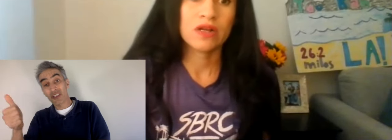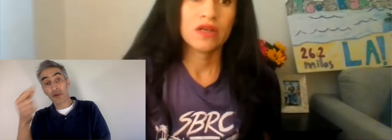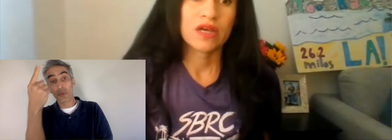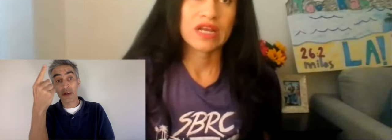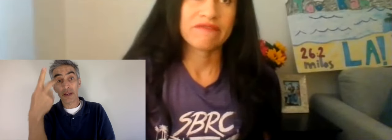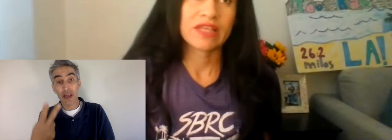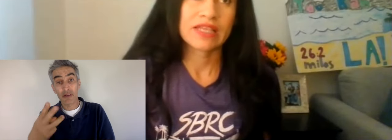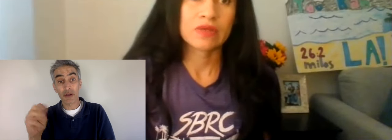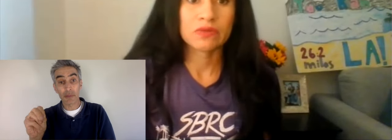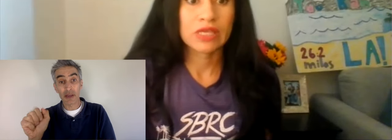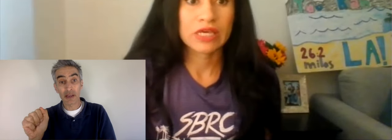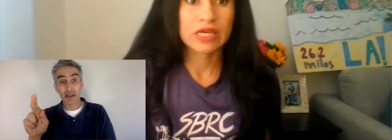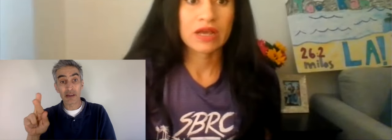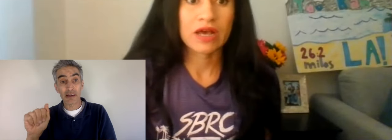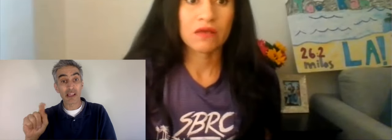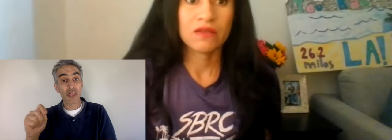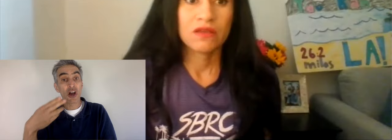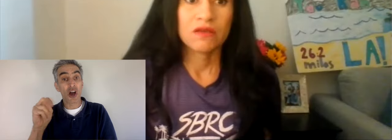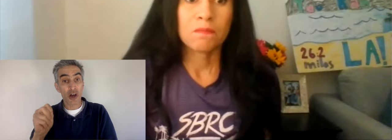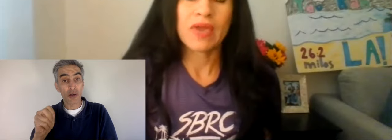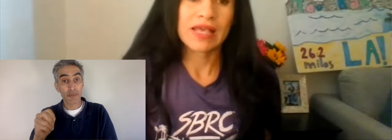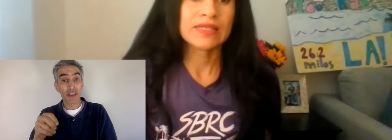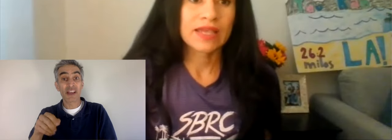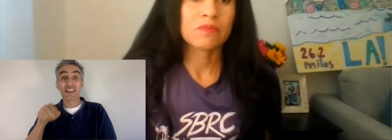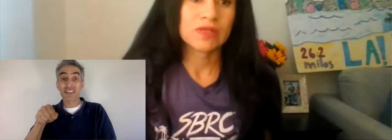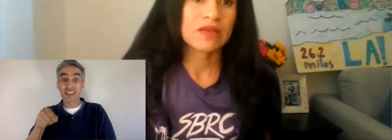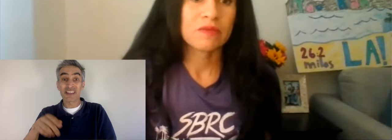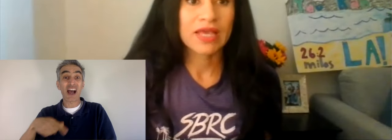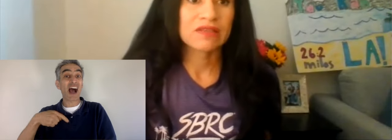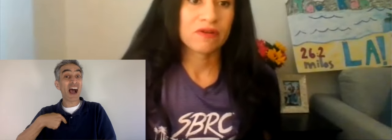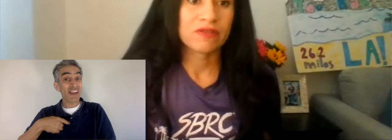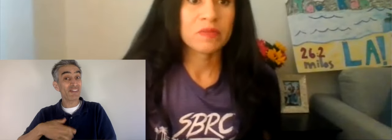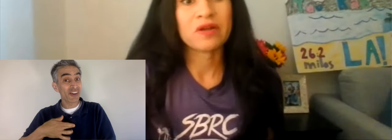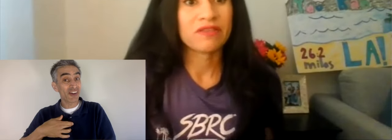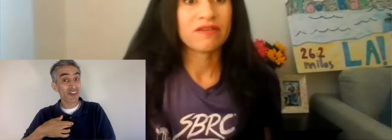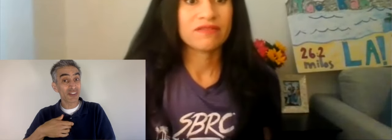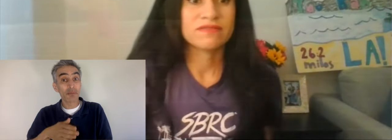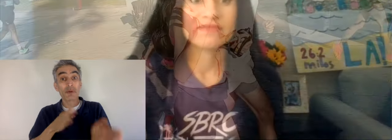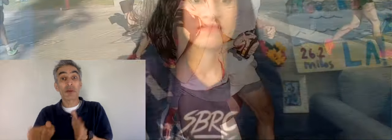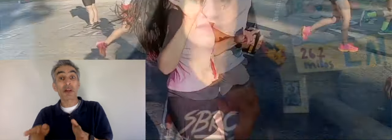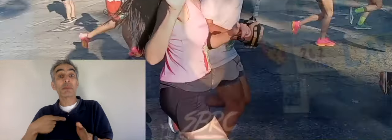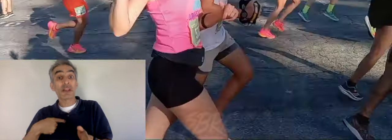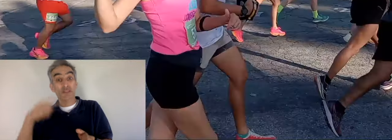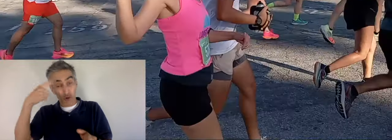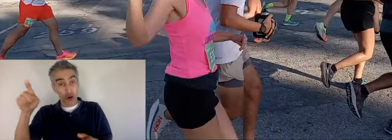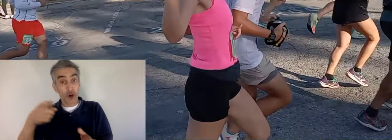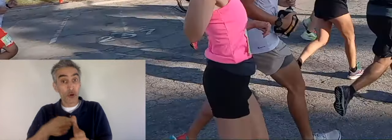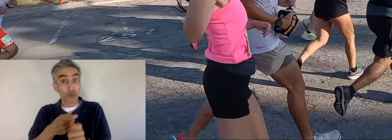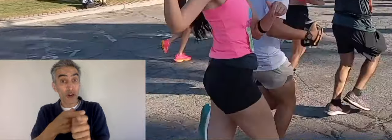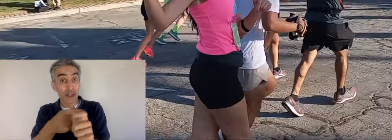October. And I feel like that was a really good base, like building a base for the marathon.